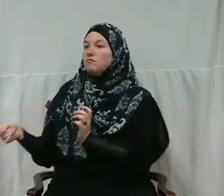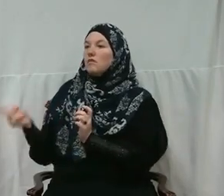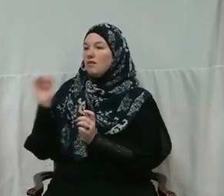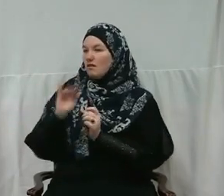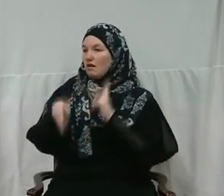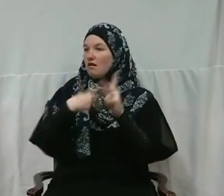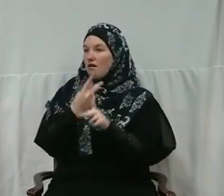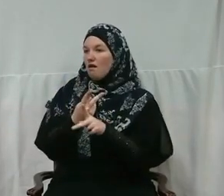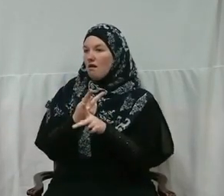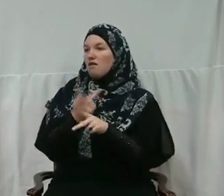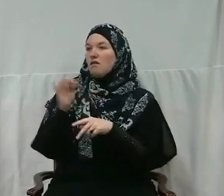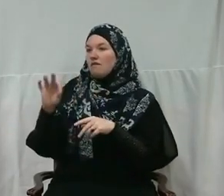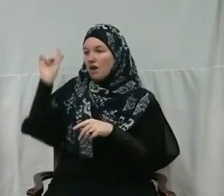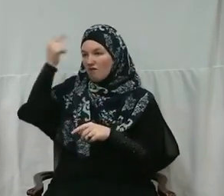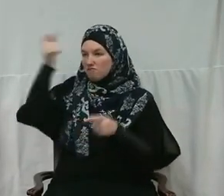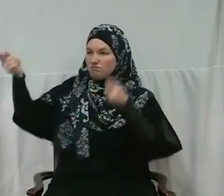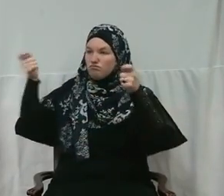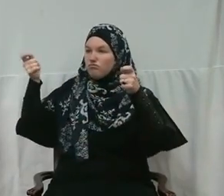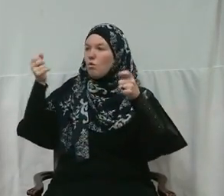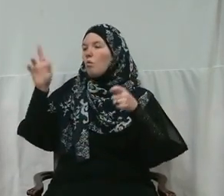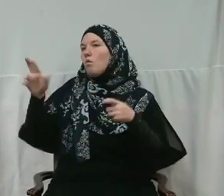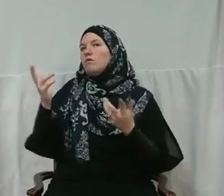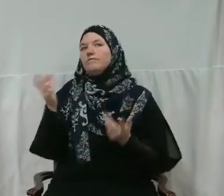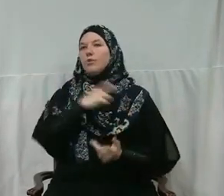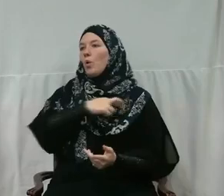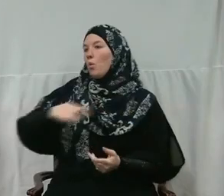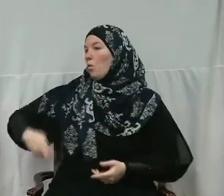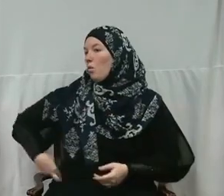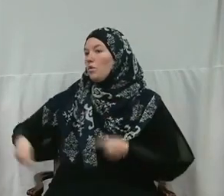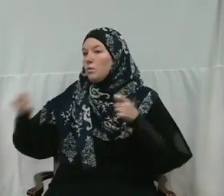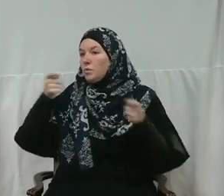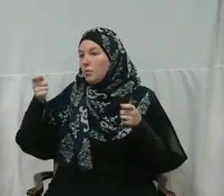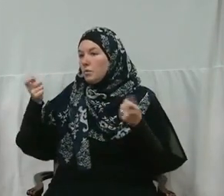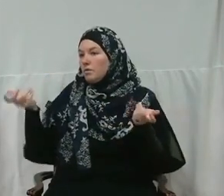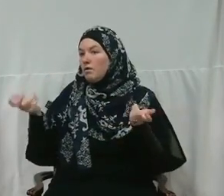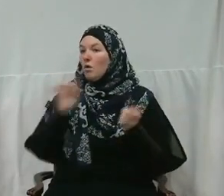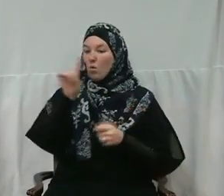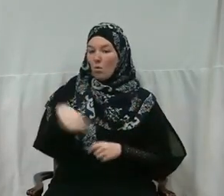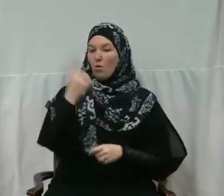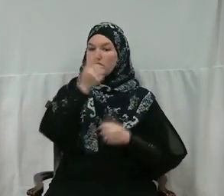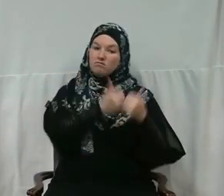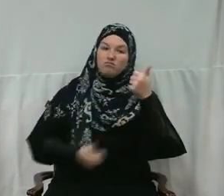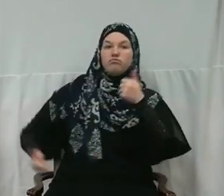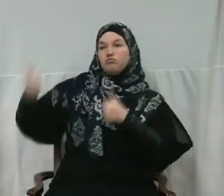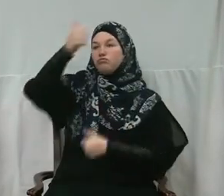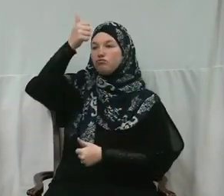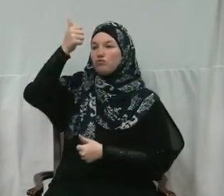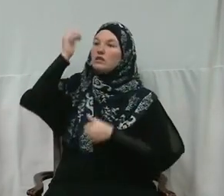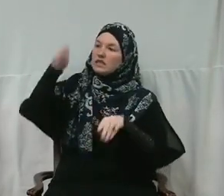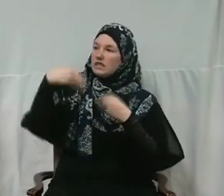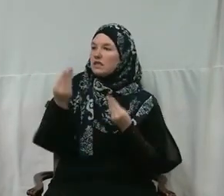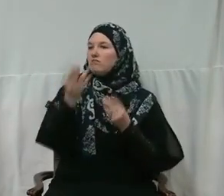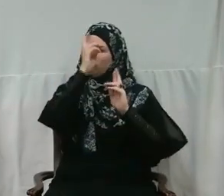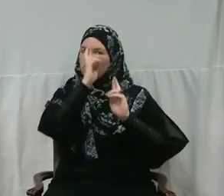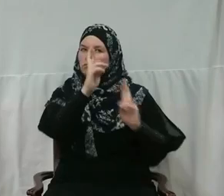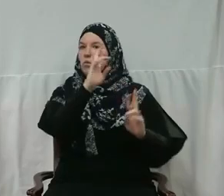a dictatorship or a royal rule, only the royals have the royal treatment.